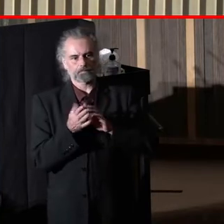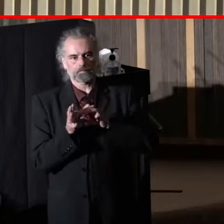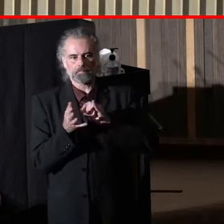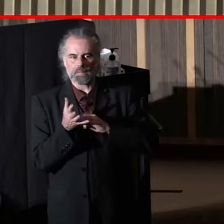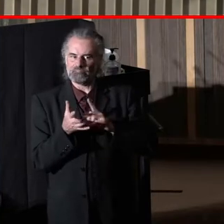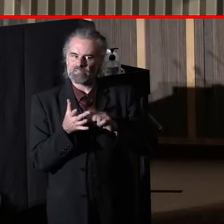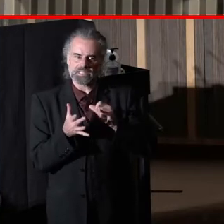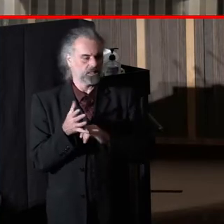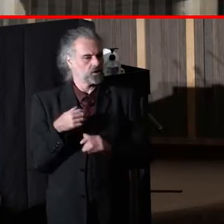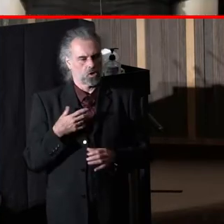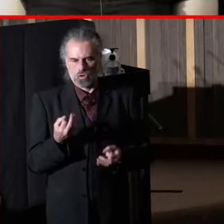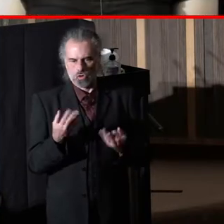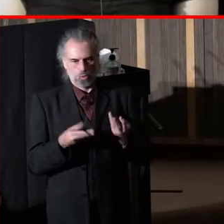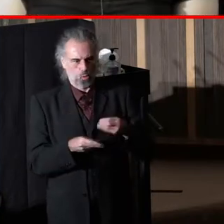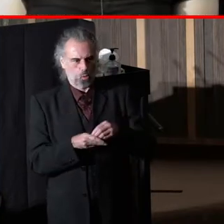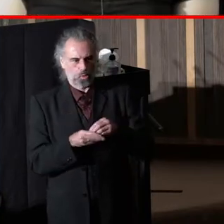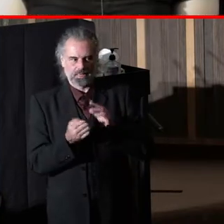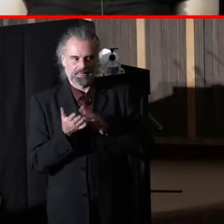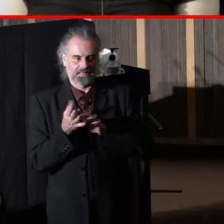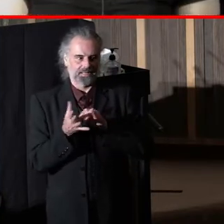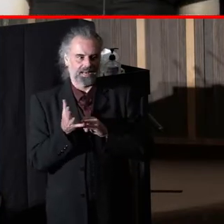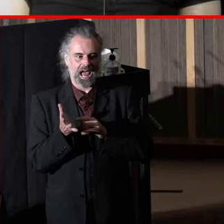many nastoids in physics.